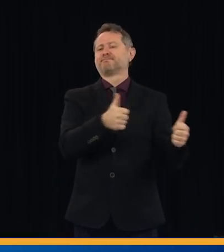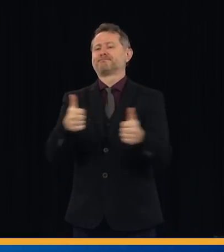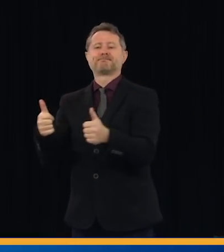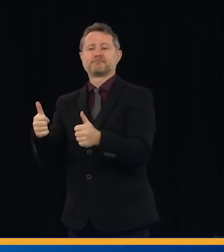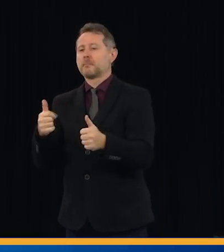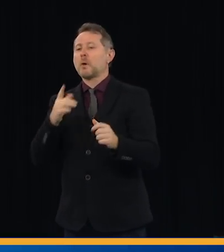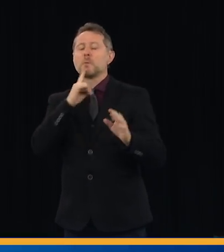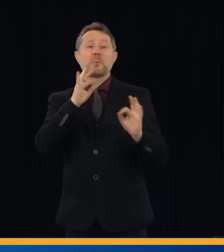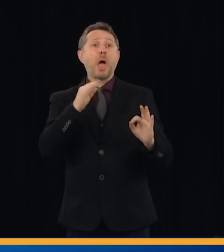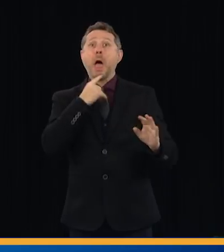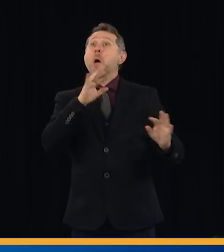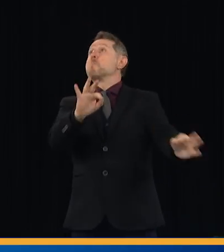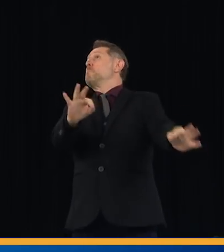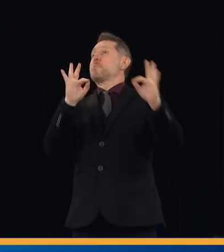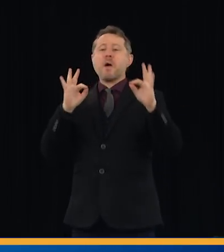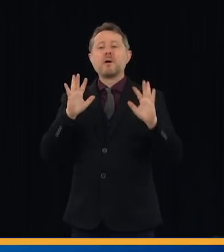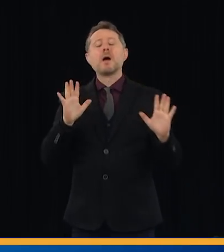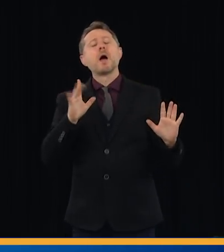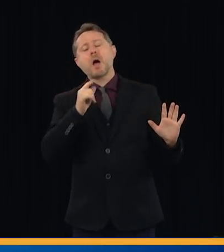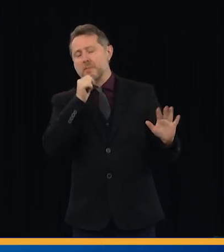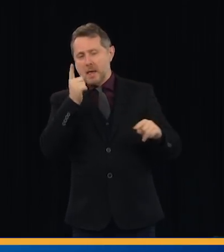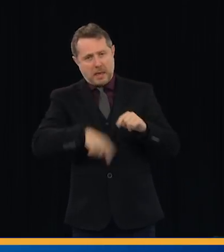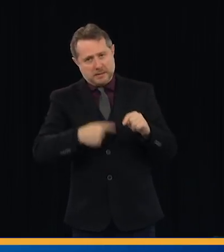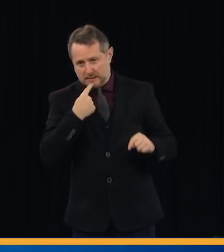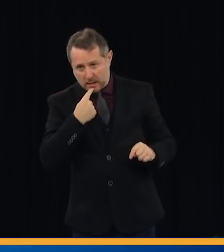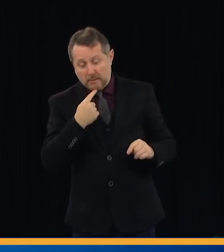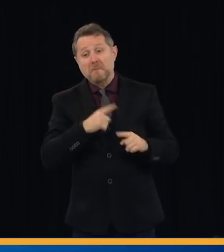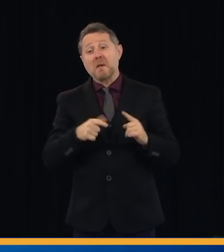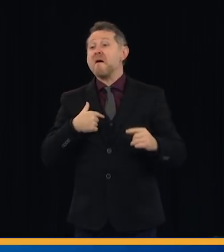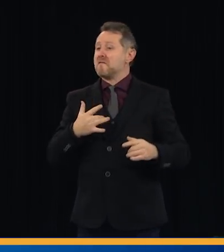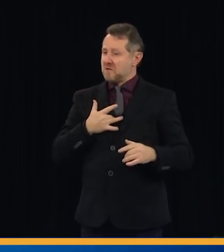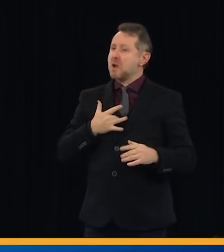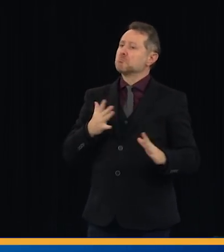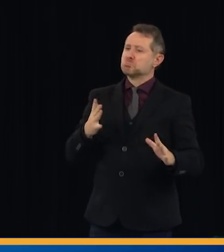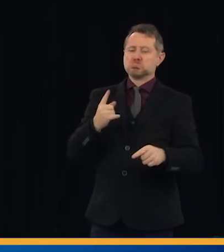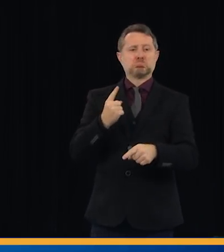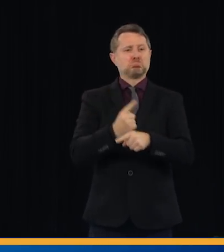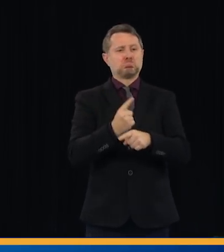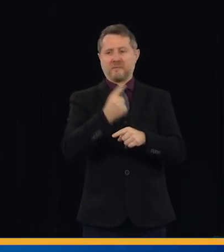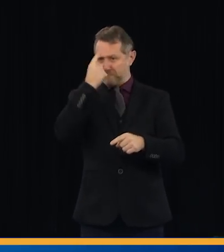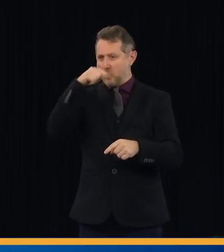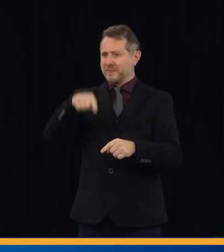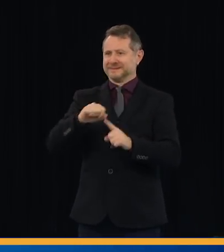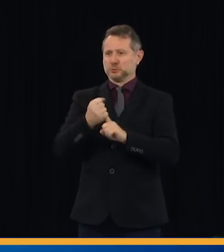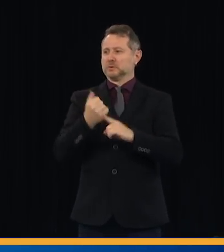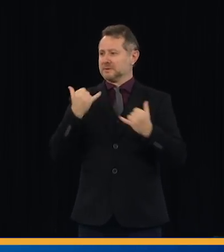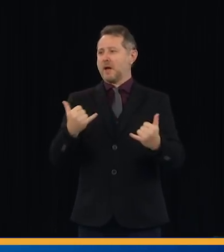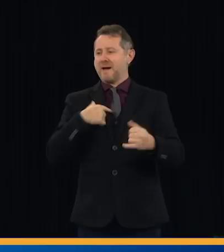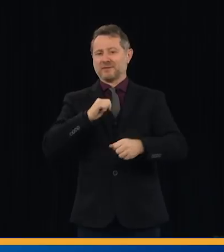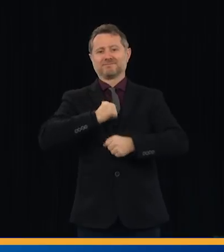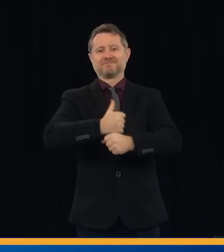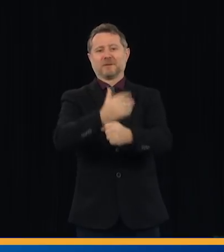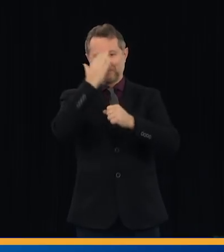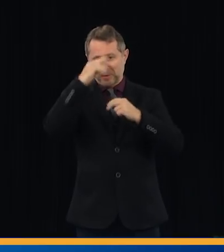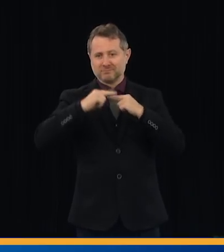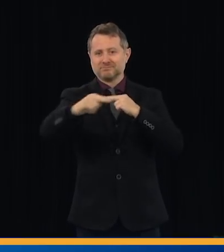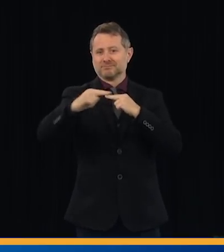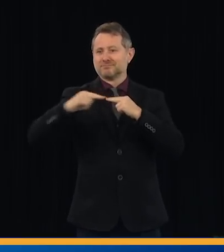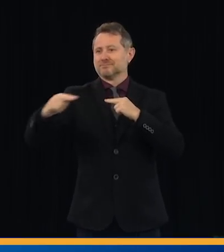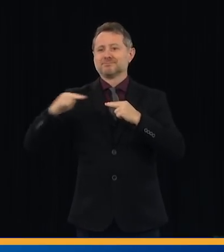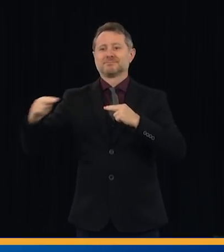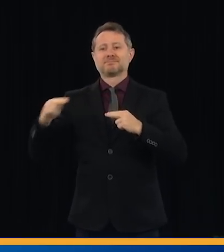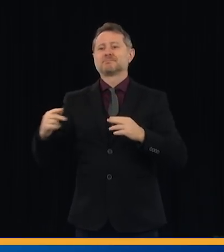None of this is perfect. They are appropriate and suitable to bring in large-scale